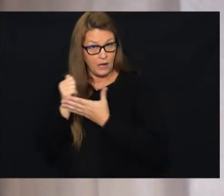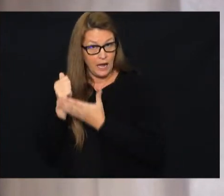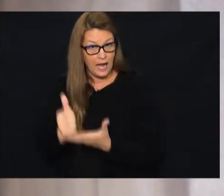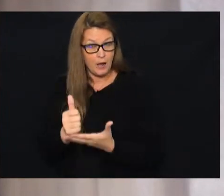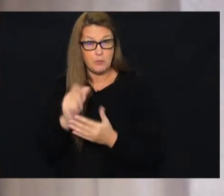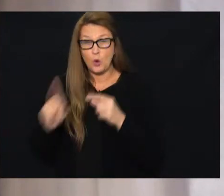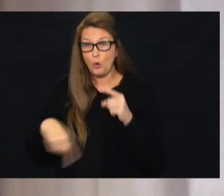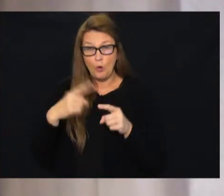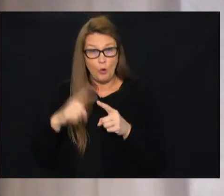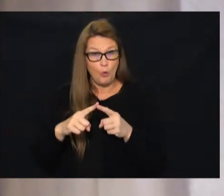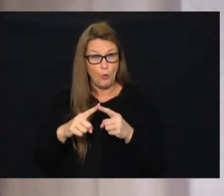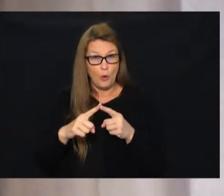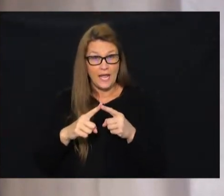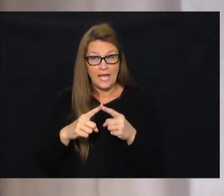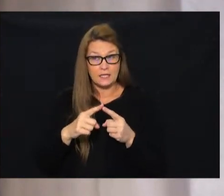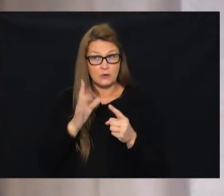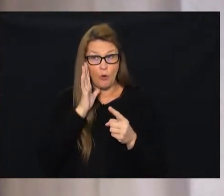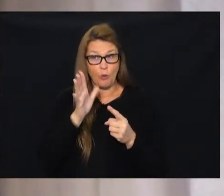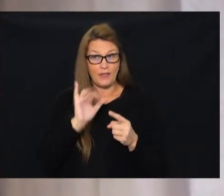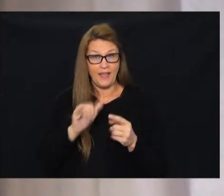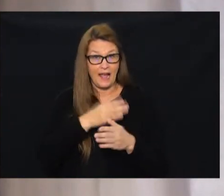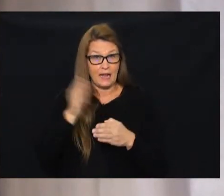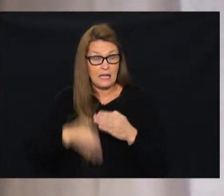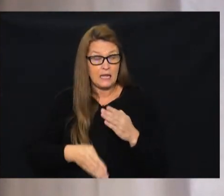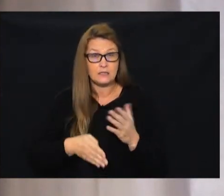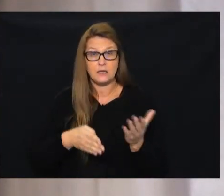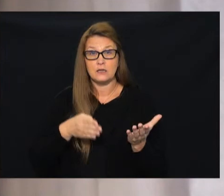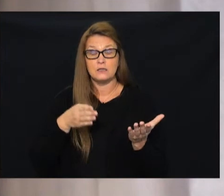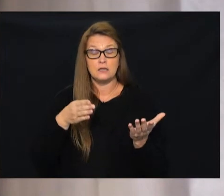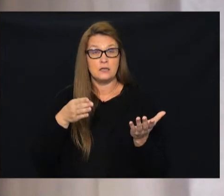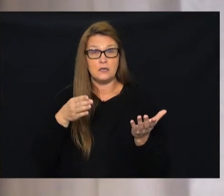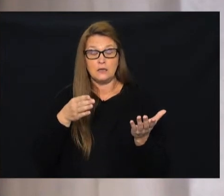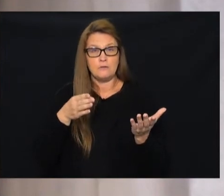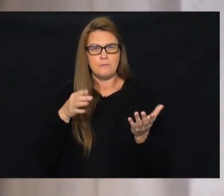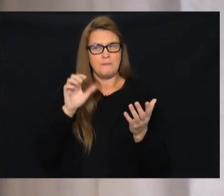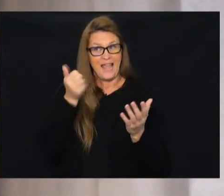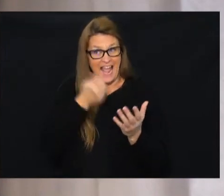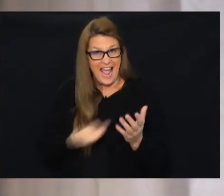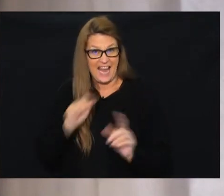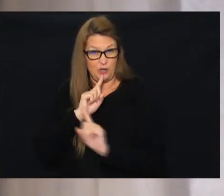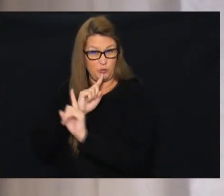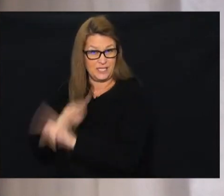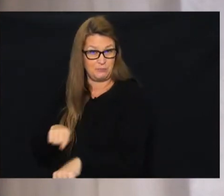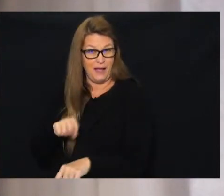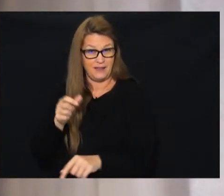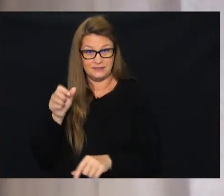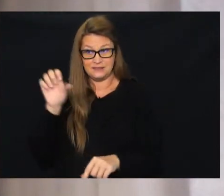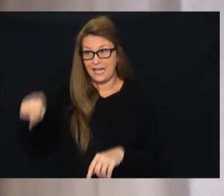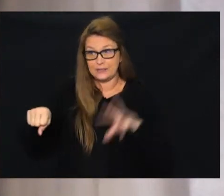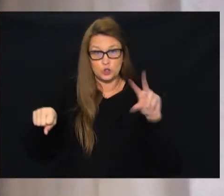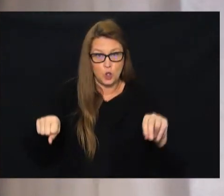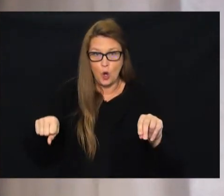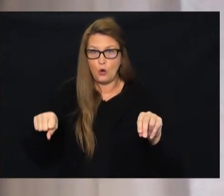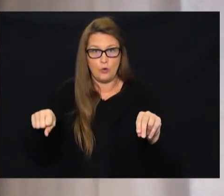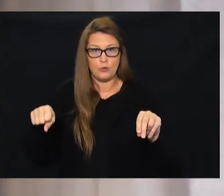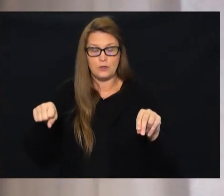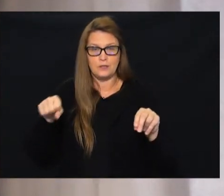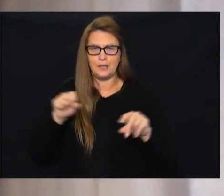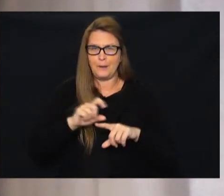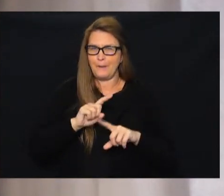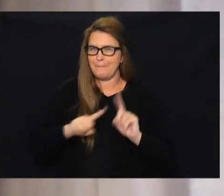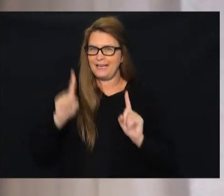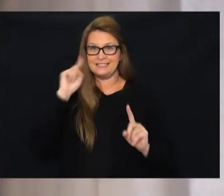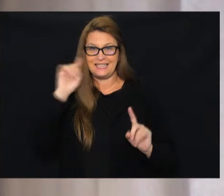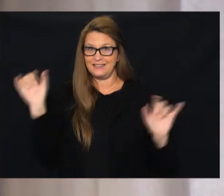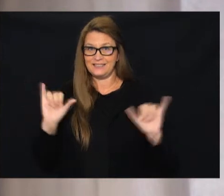of opportunity is closing. So I was wondering if we ever heard a response back one way or the other about that letter, but either way, it sounds like that's